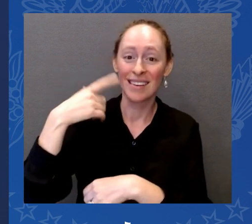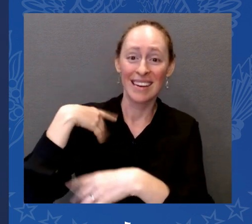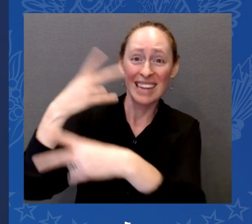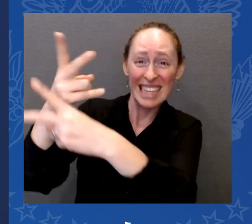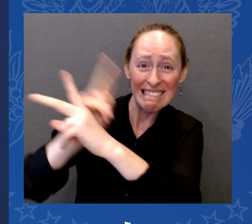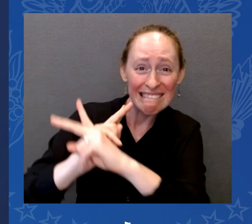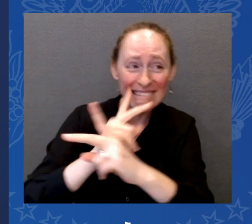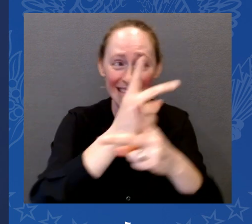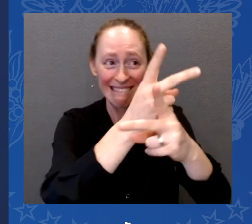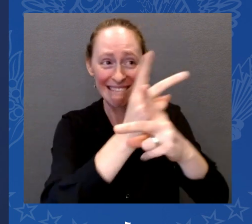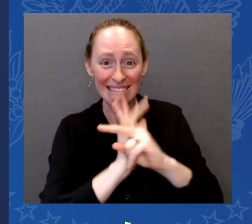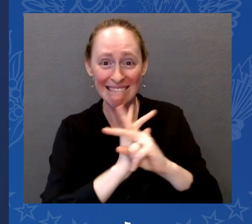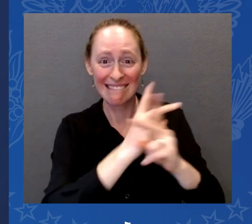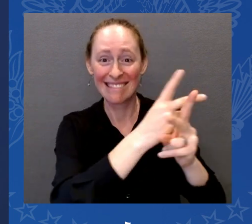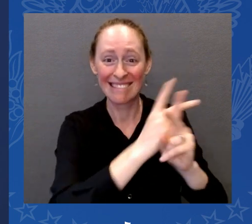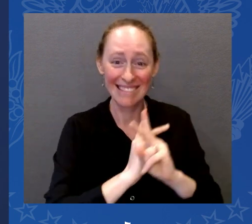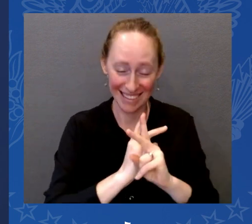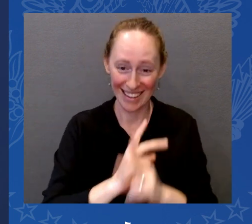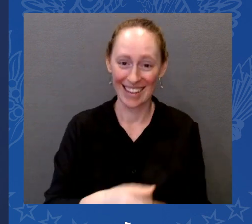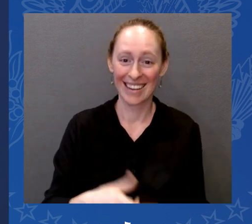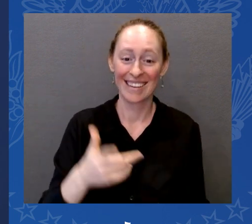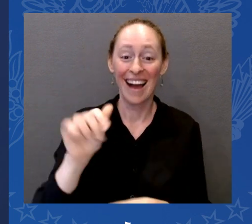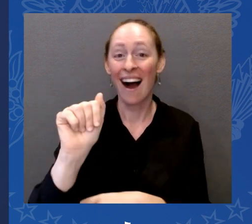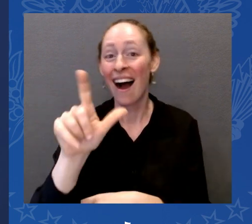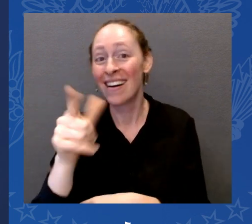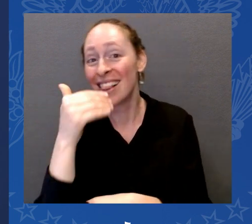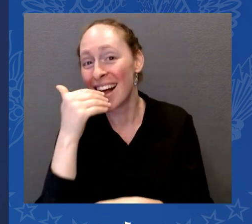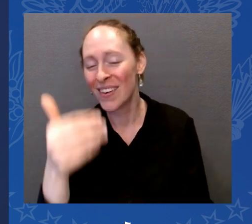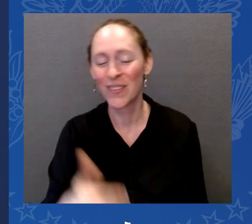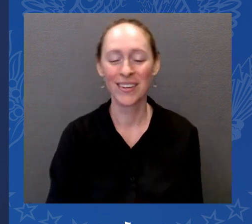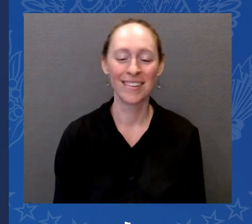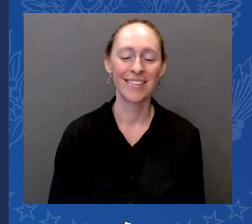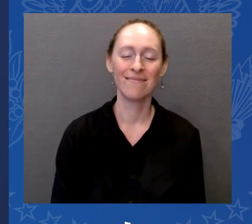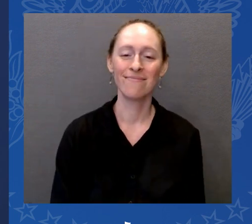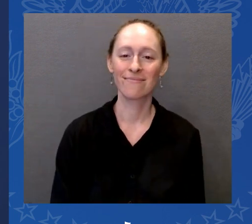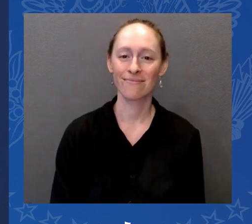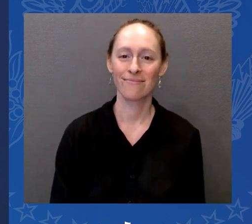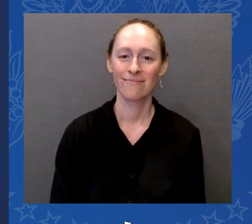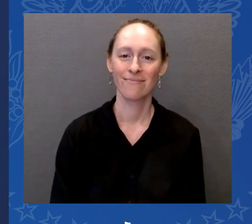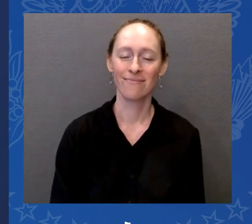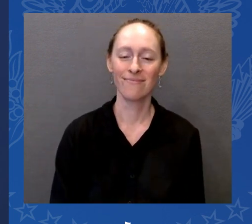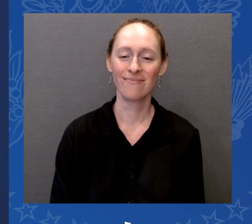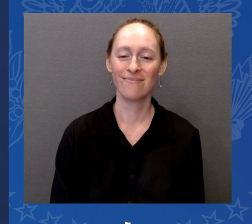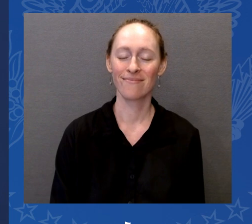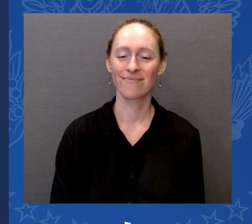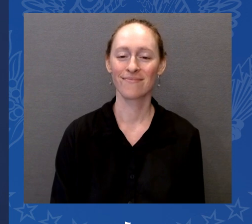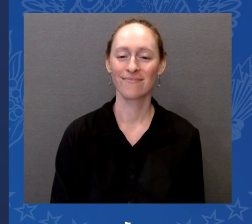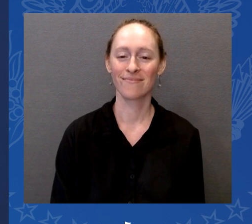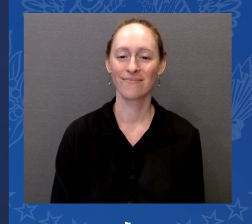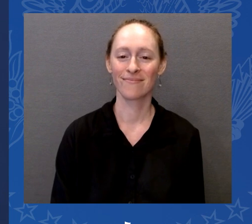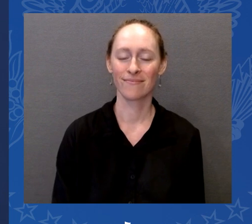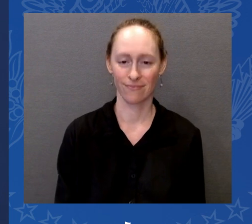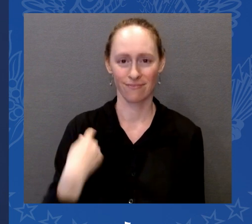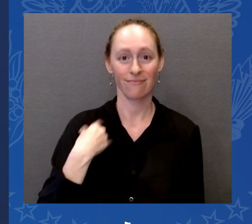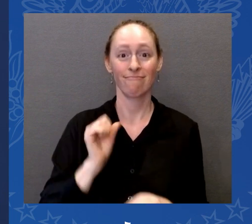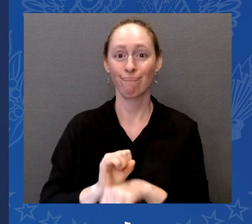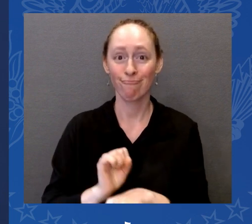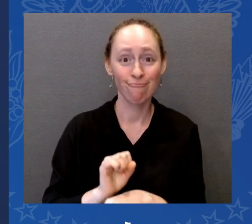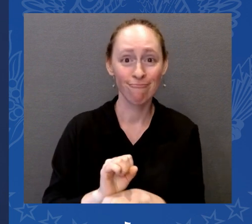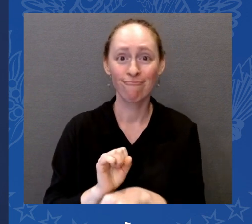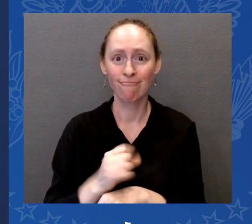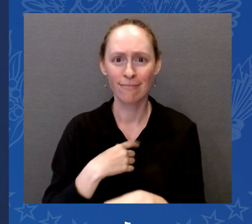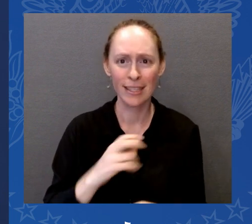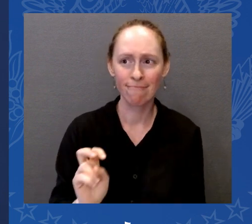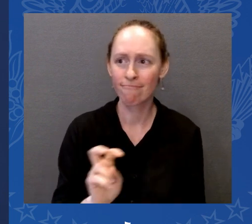I was able to work my way up, starting as a helper, moving up to being an apprentice, and